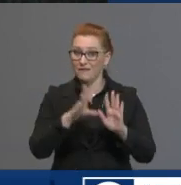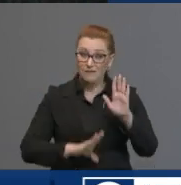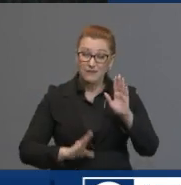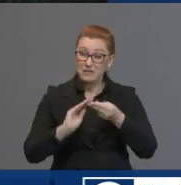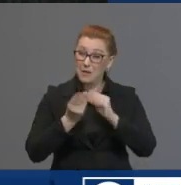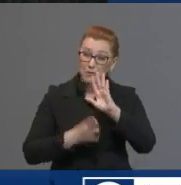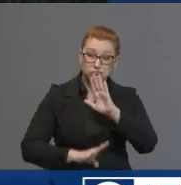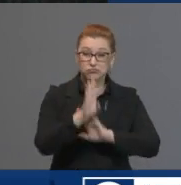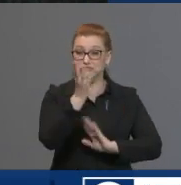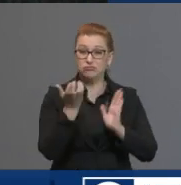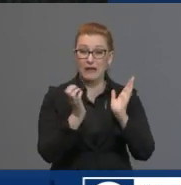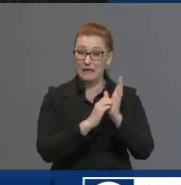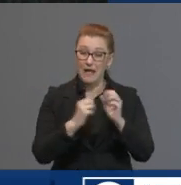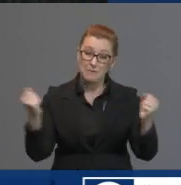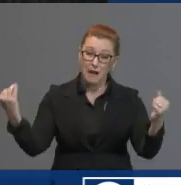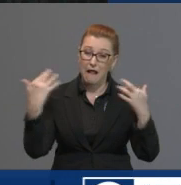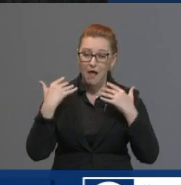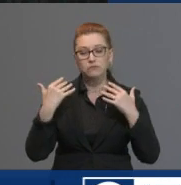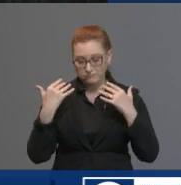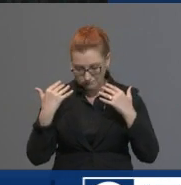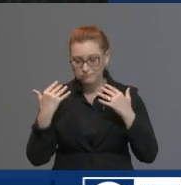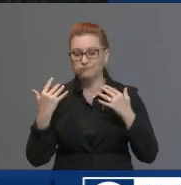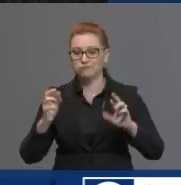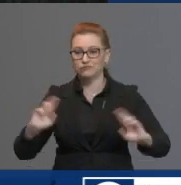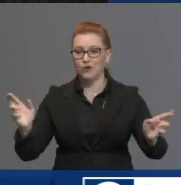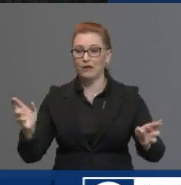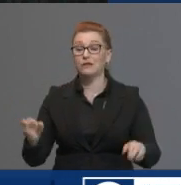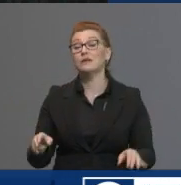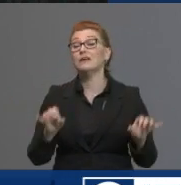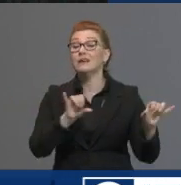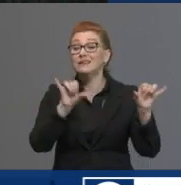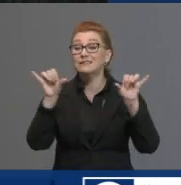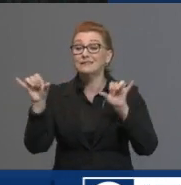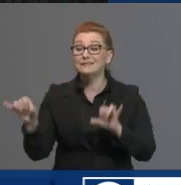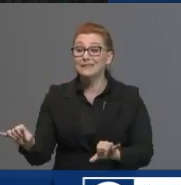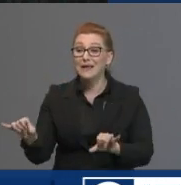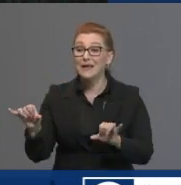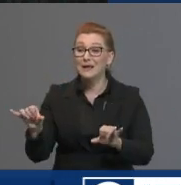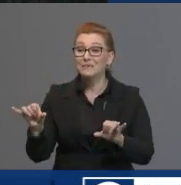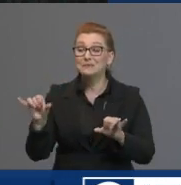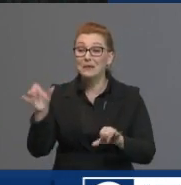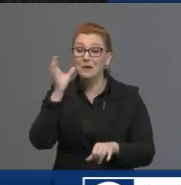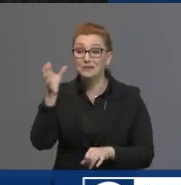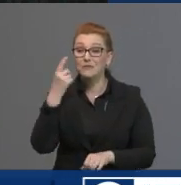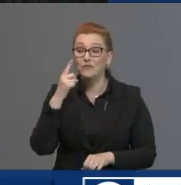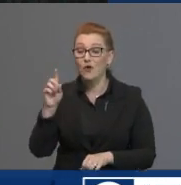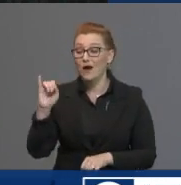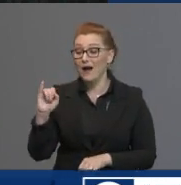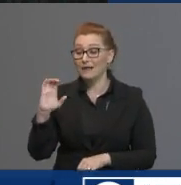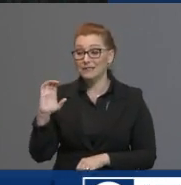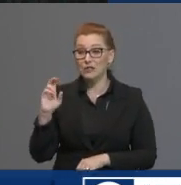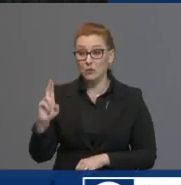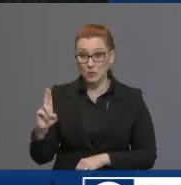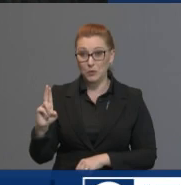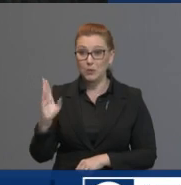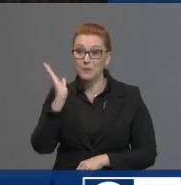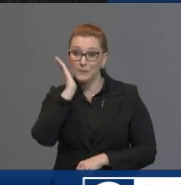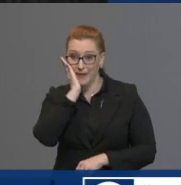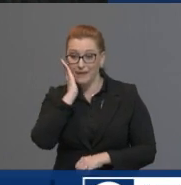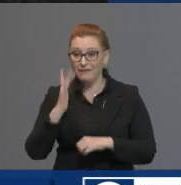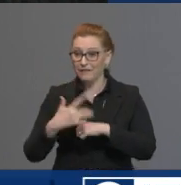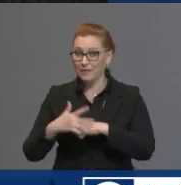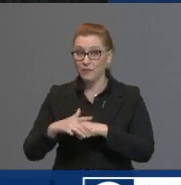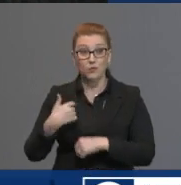prepared. Same with our intensive care unit hospitals. If you're dramatically sick, you need an ICU